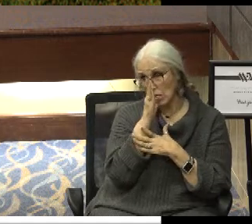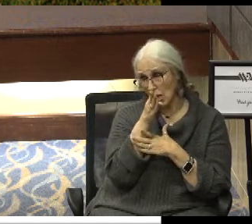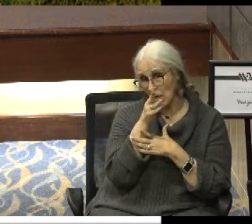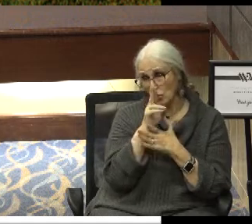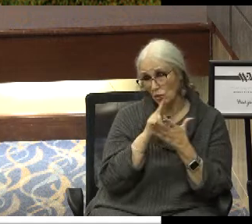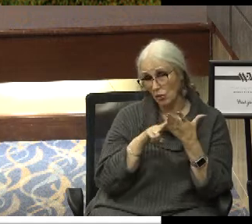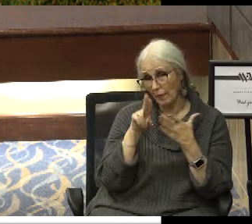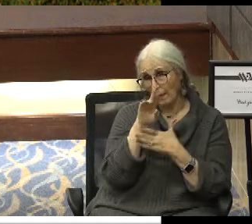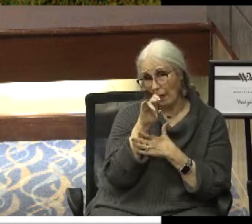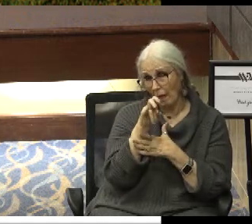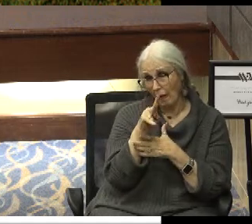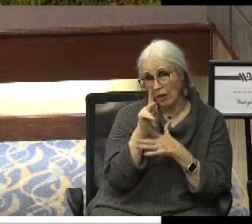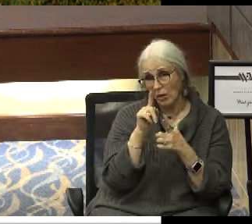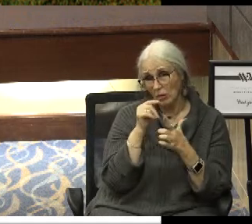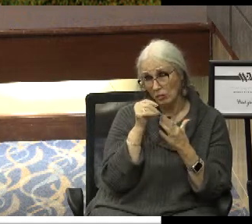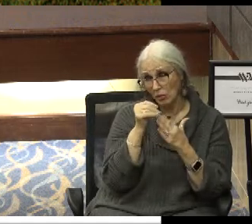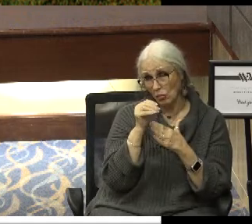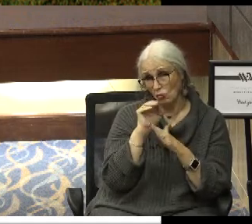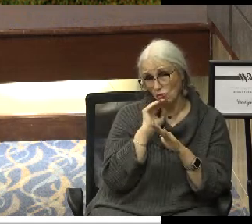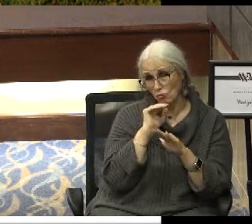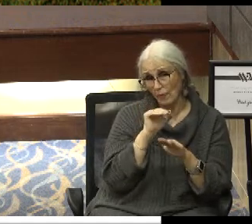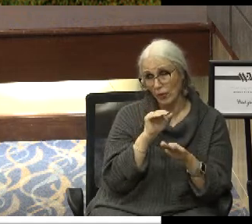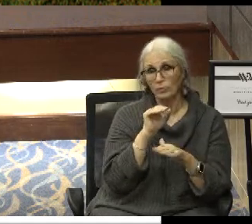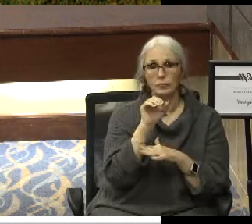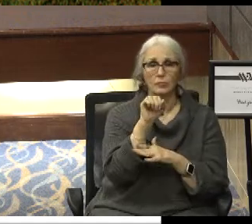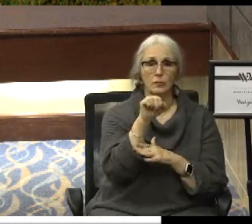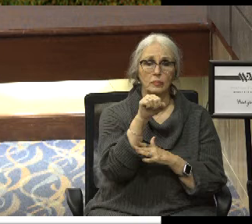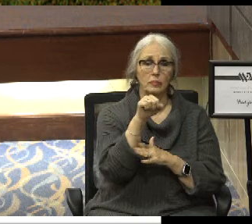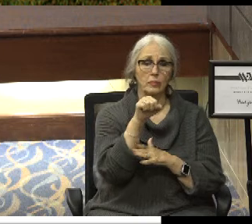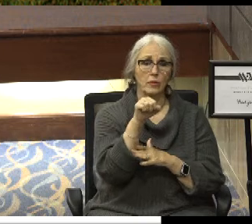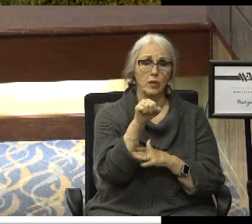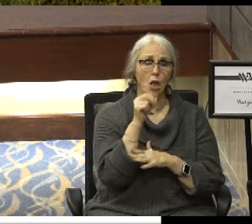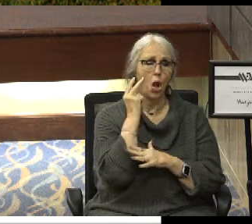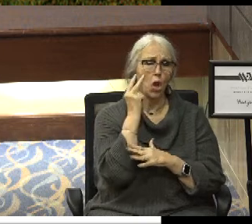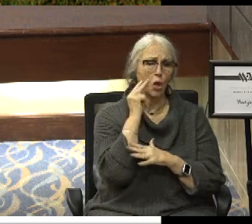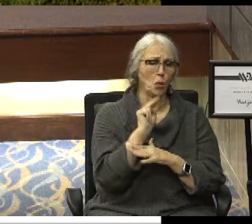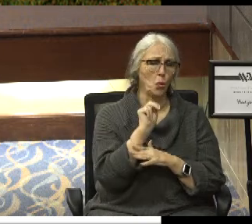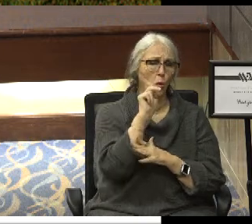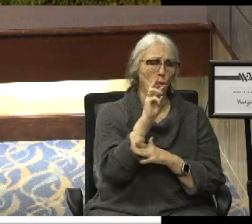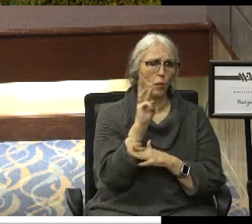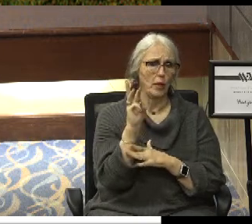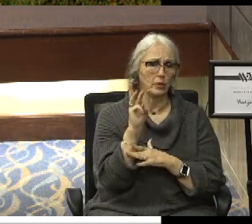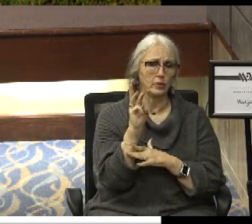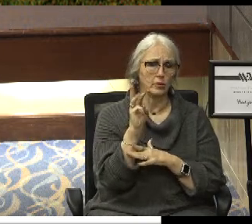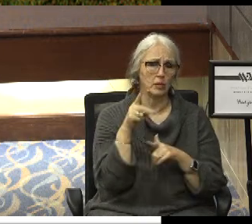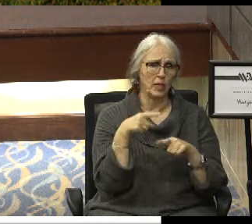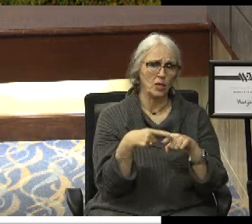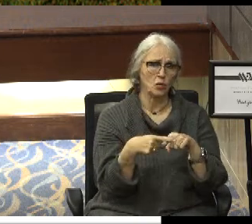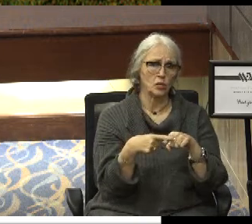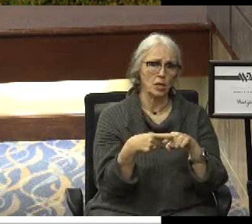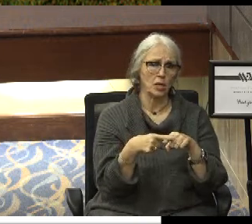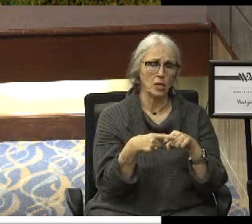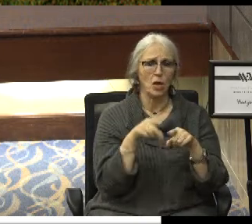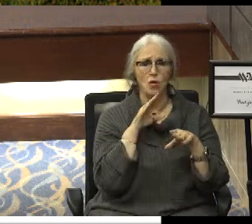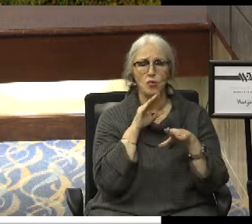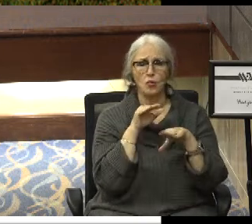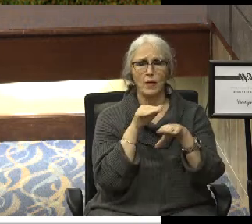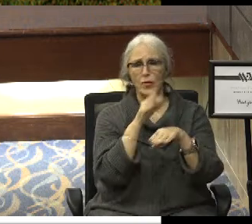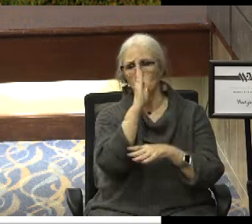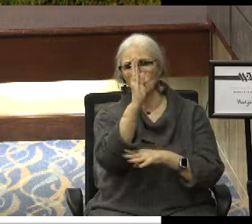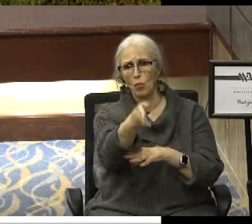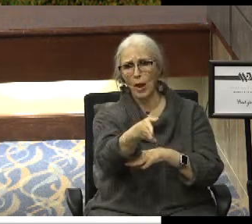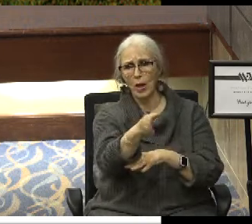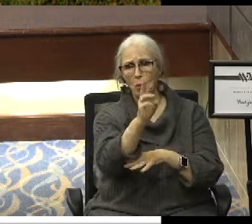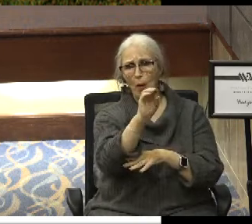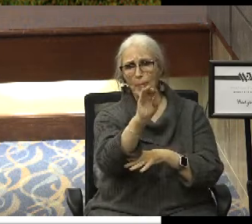right is the river, right? That's right. So this is, this is looking northwest, standing Yeah, at the right. intersection. The river is kind of straight down